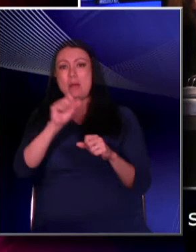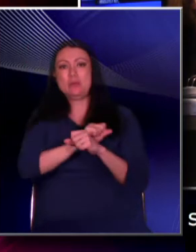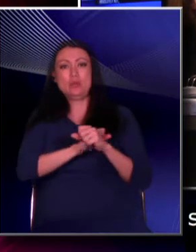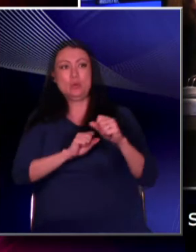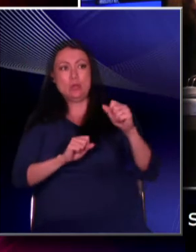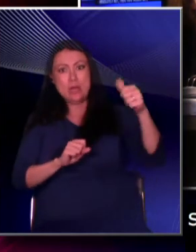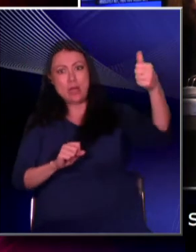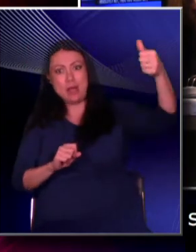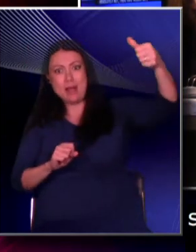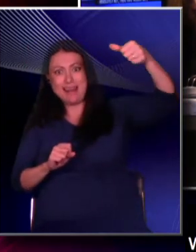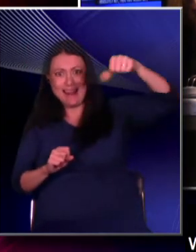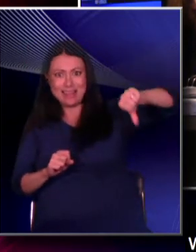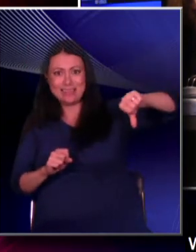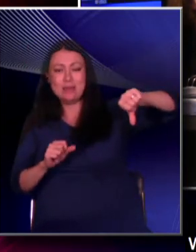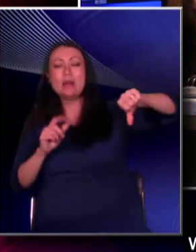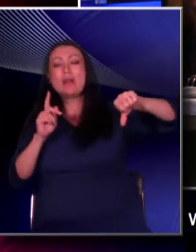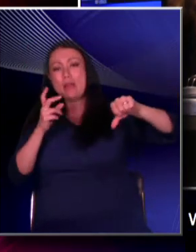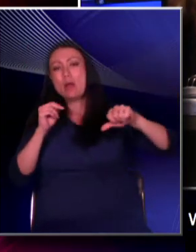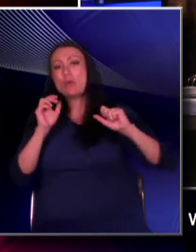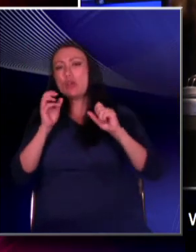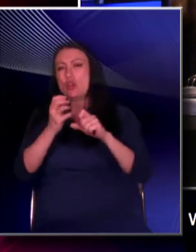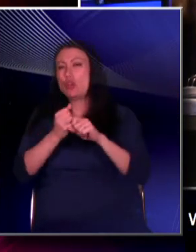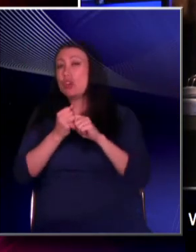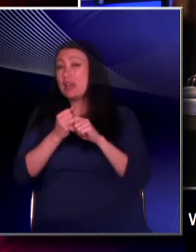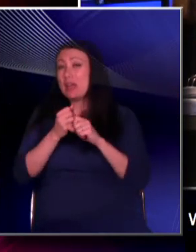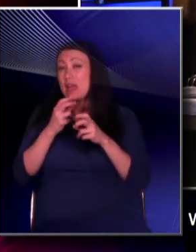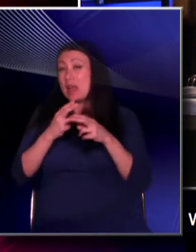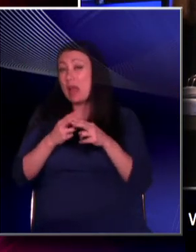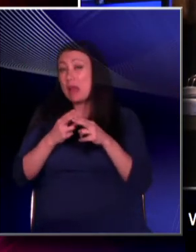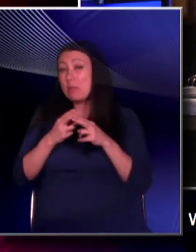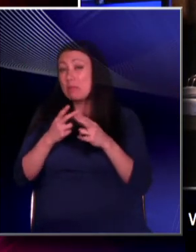could get to contact.